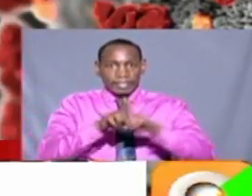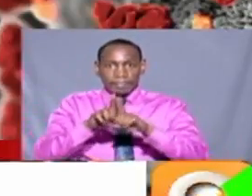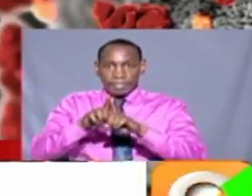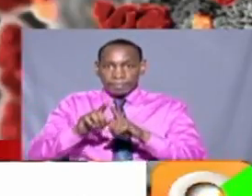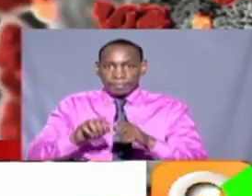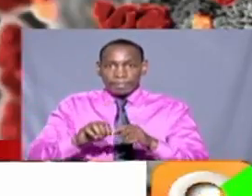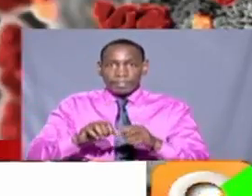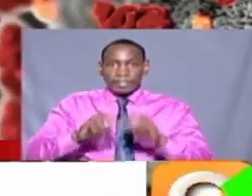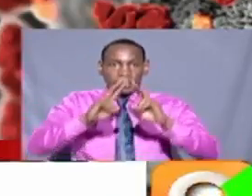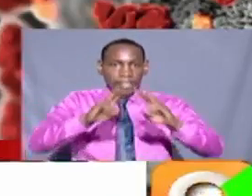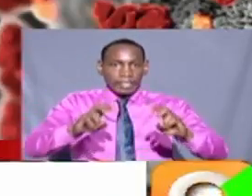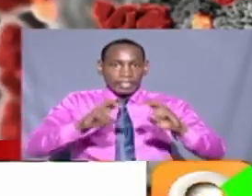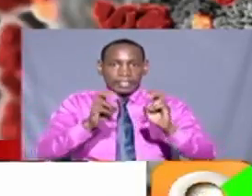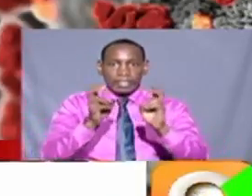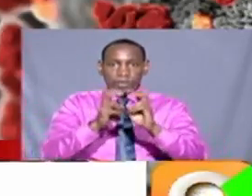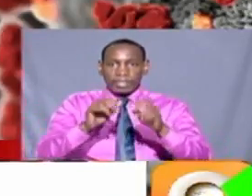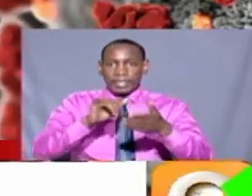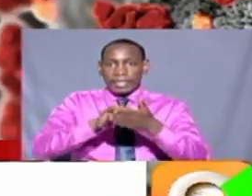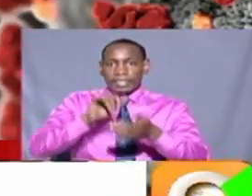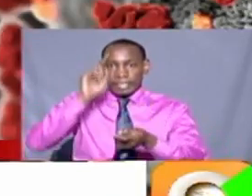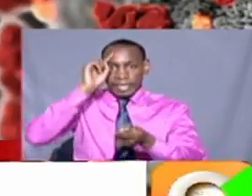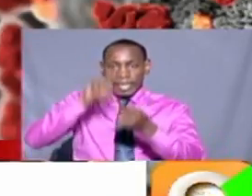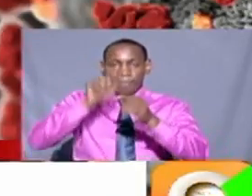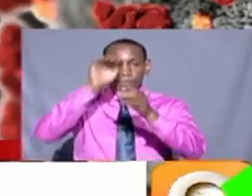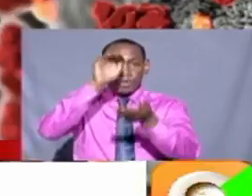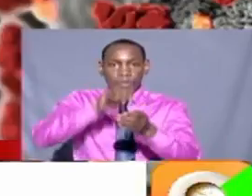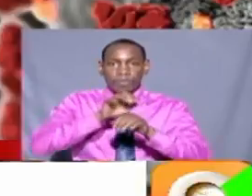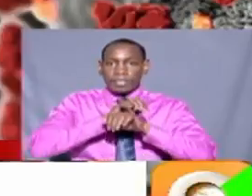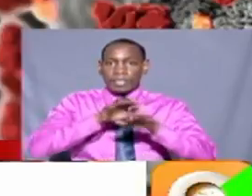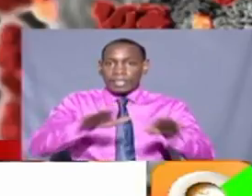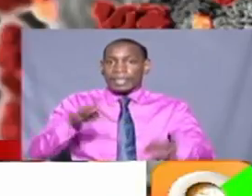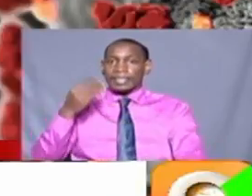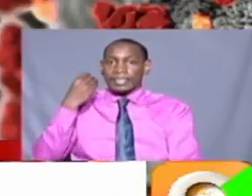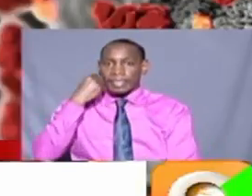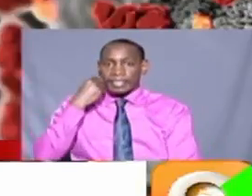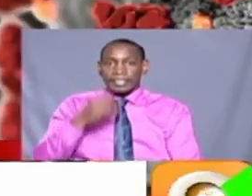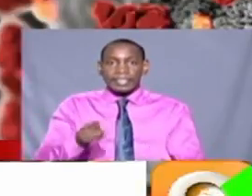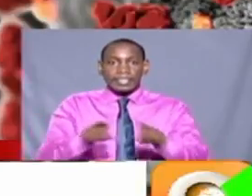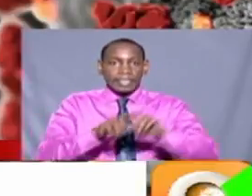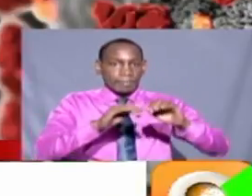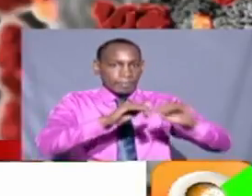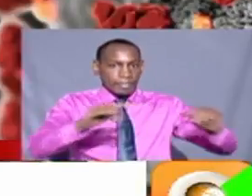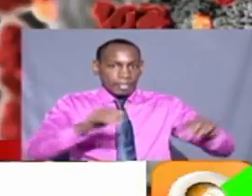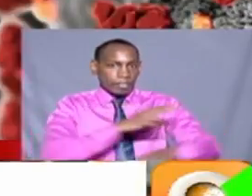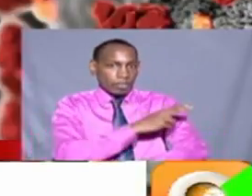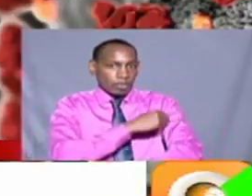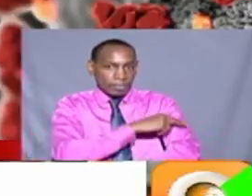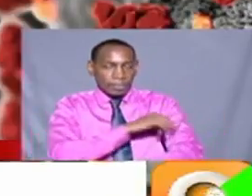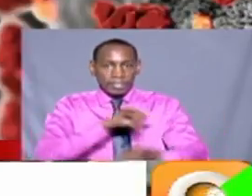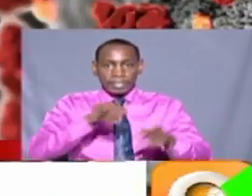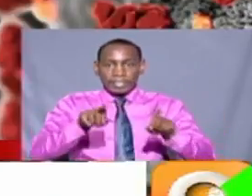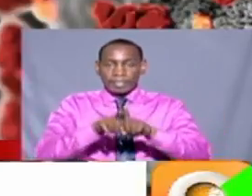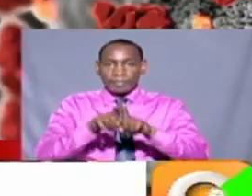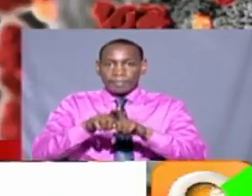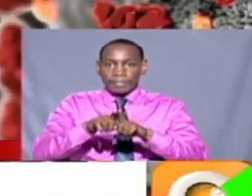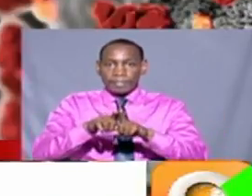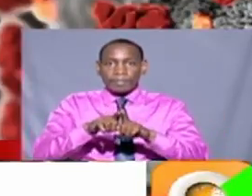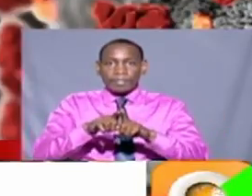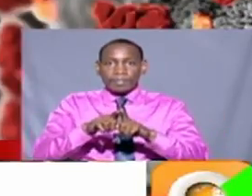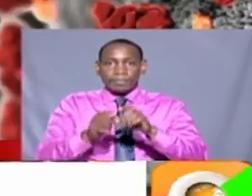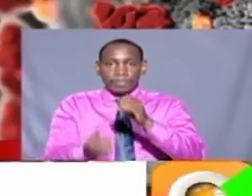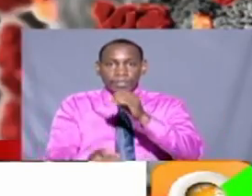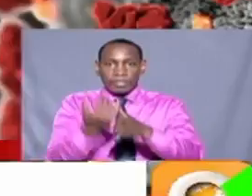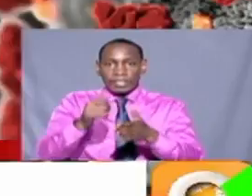bolstering contact tracing in a bid to reduce further spread of the virus. More isolation centers have also been identified